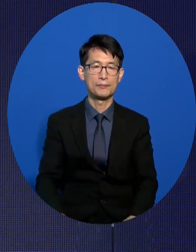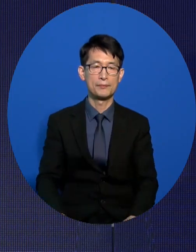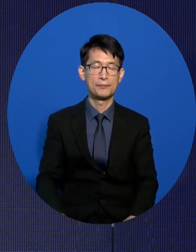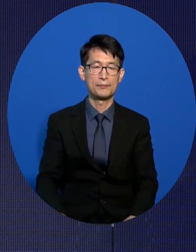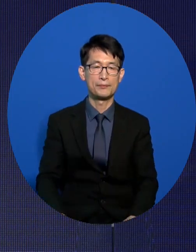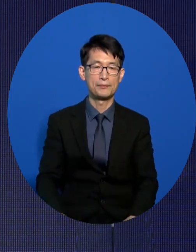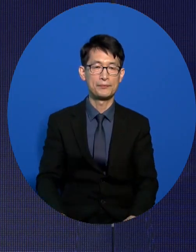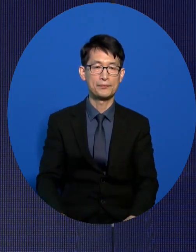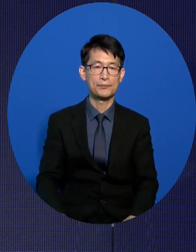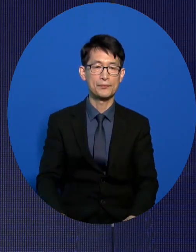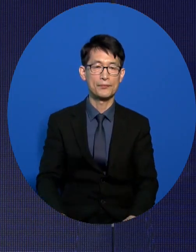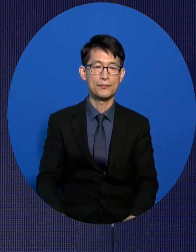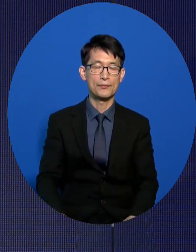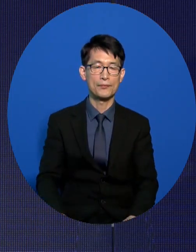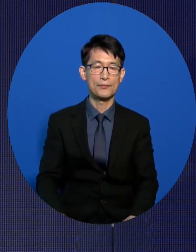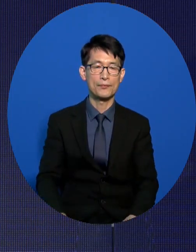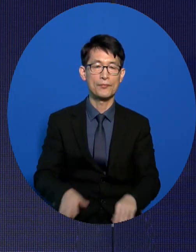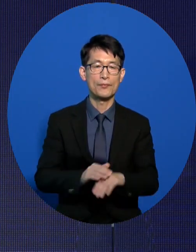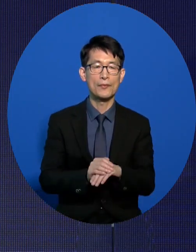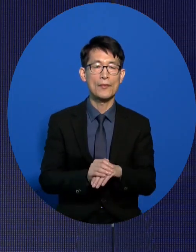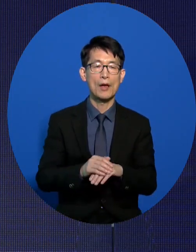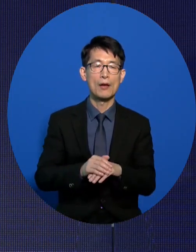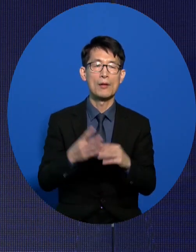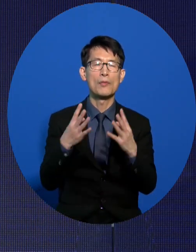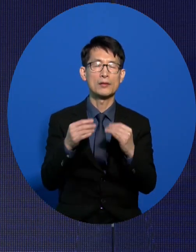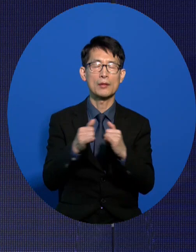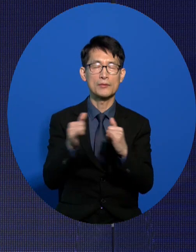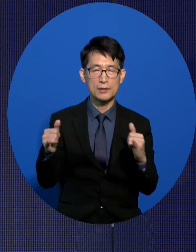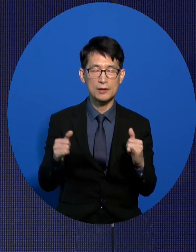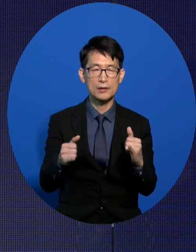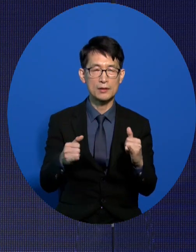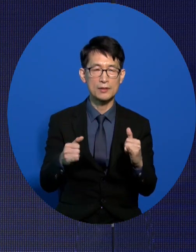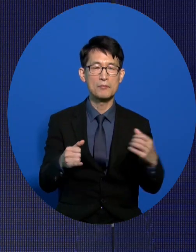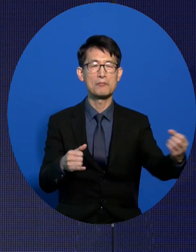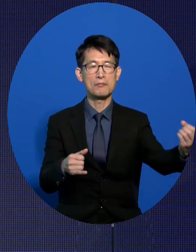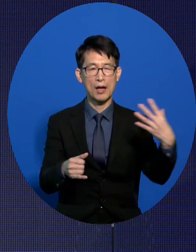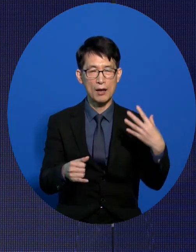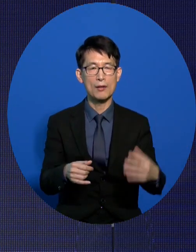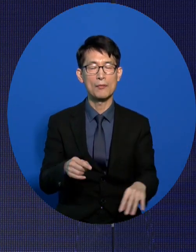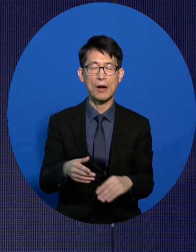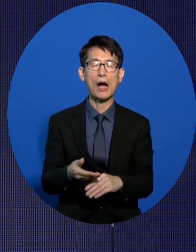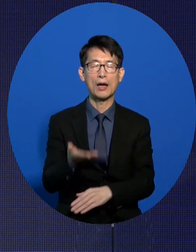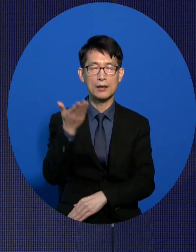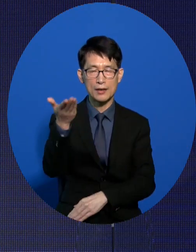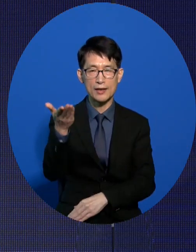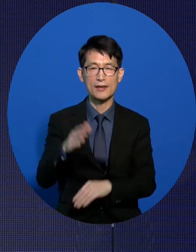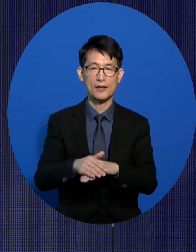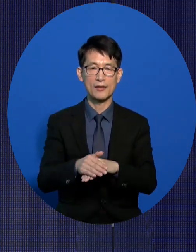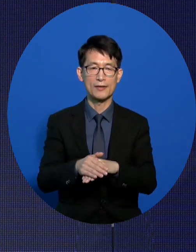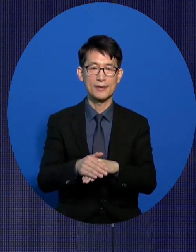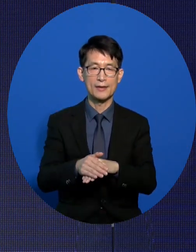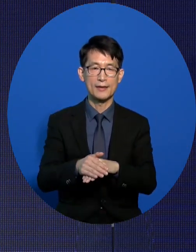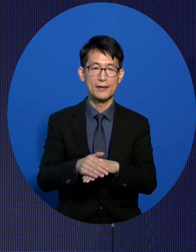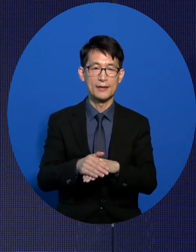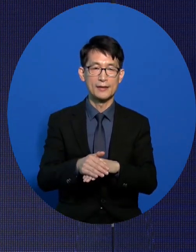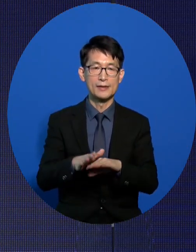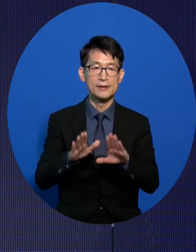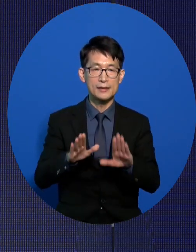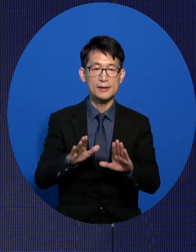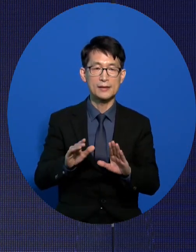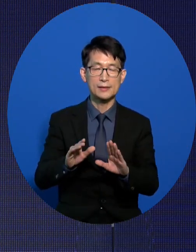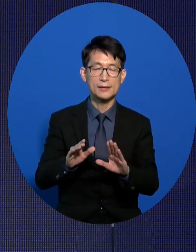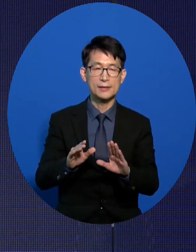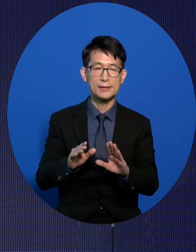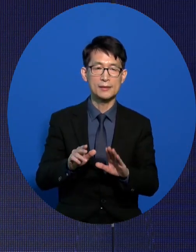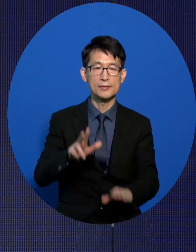2014, many people were still did not have access to the text translation and had difficulty in